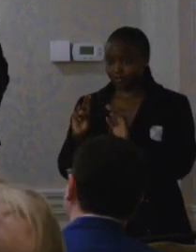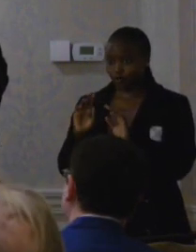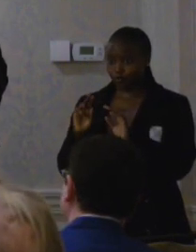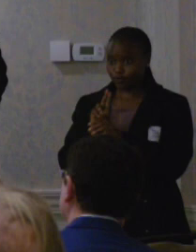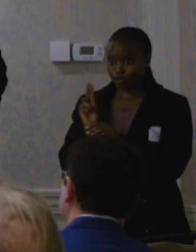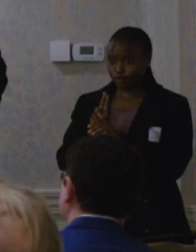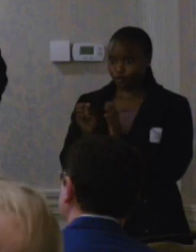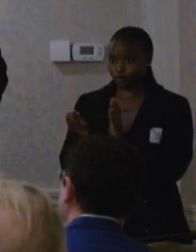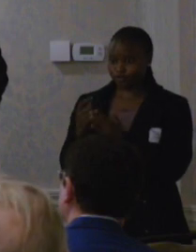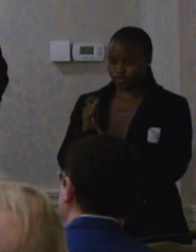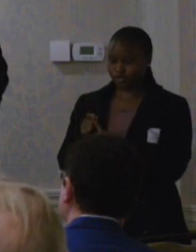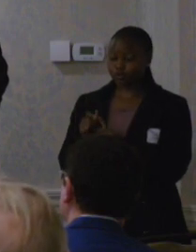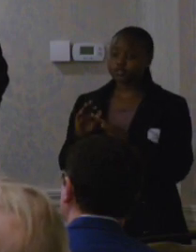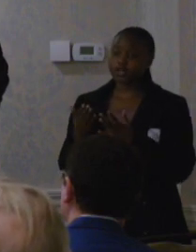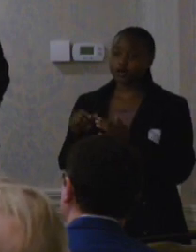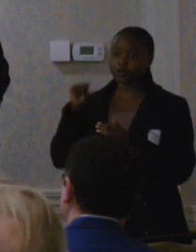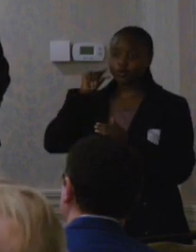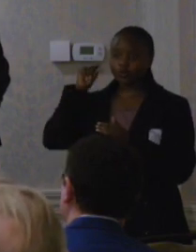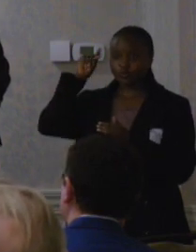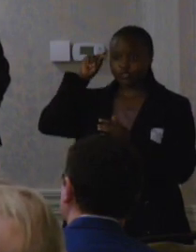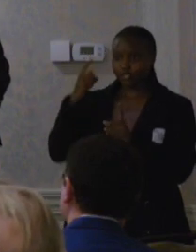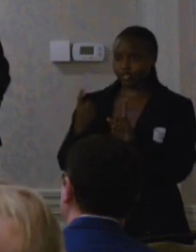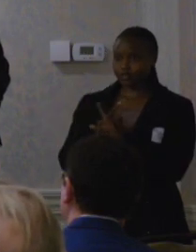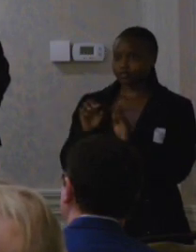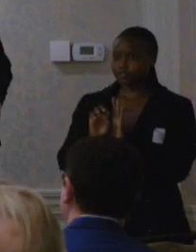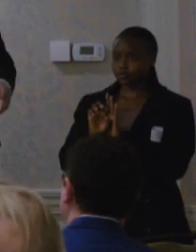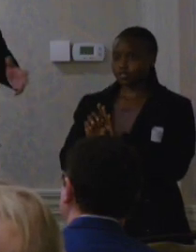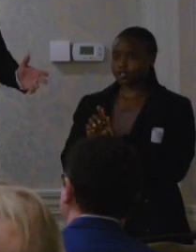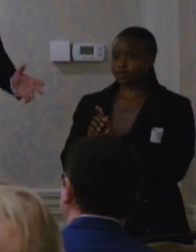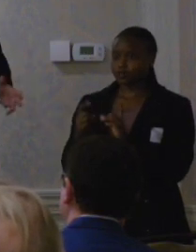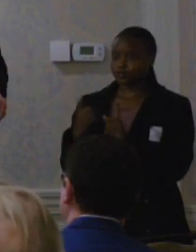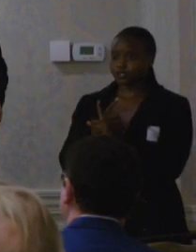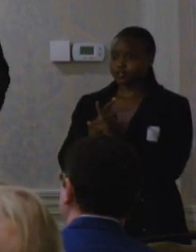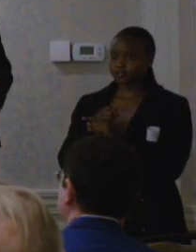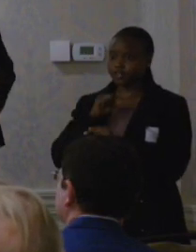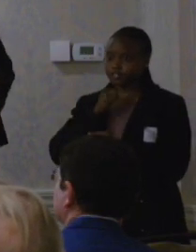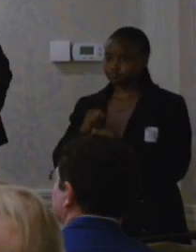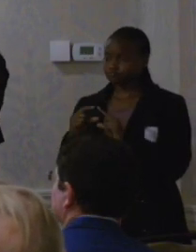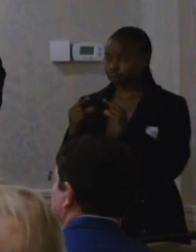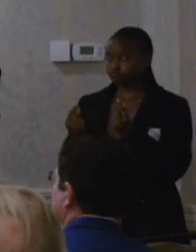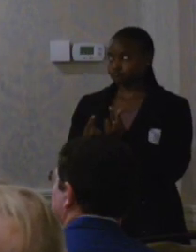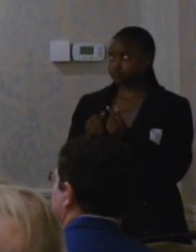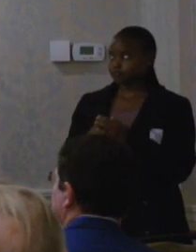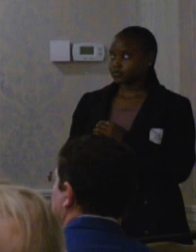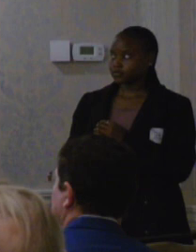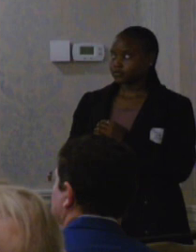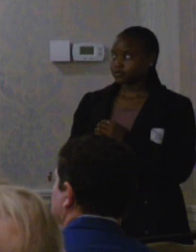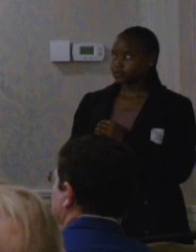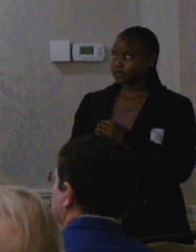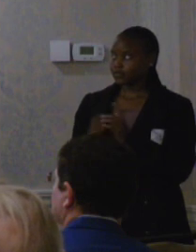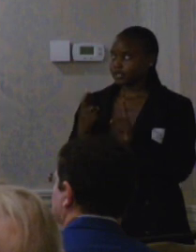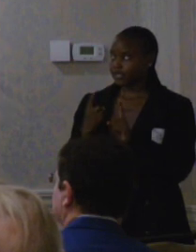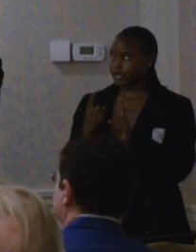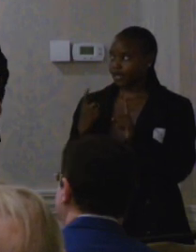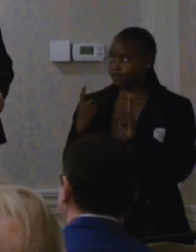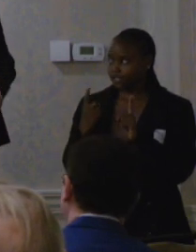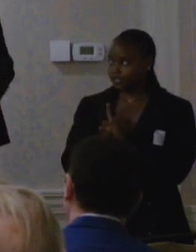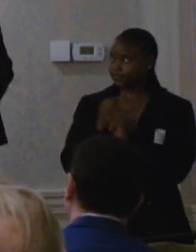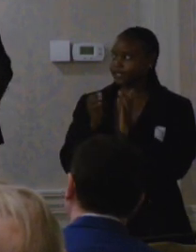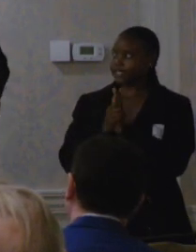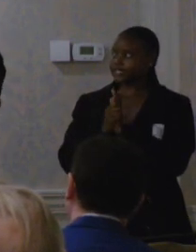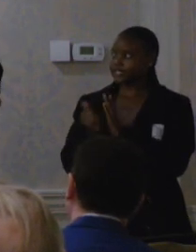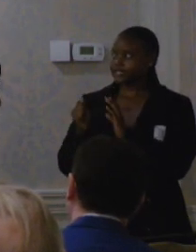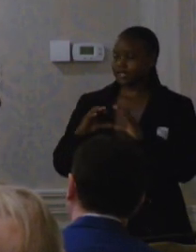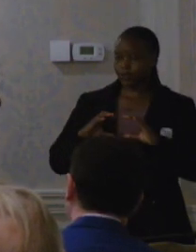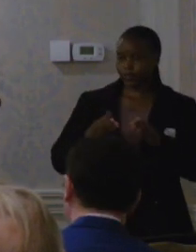tools, gender differences, but also, for example, different age groups that have a different skill set in the